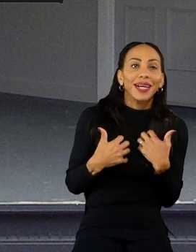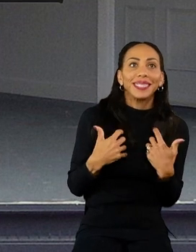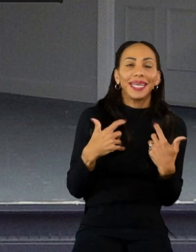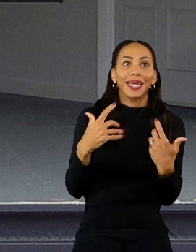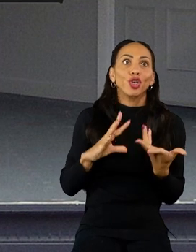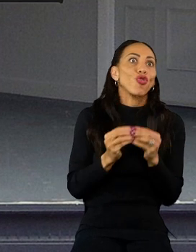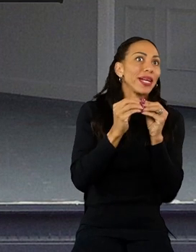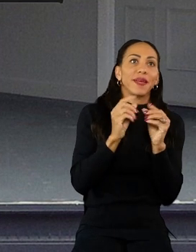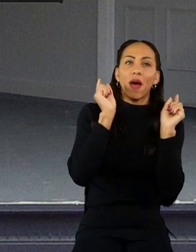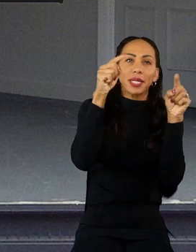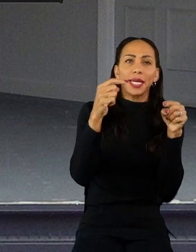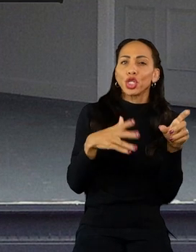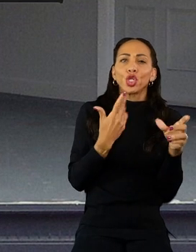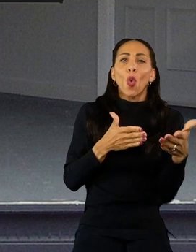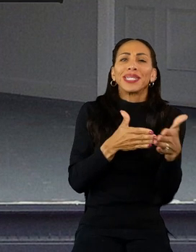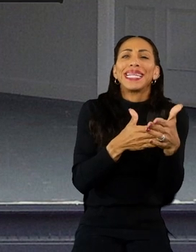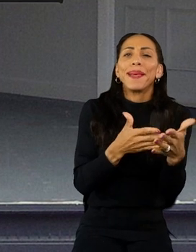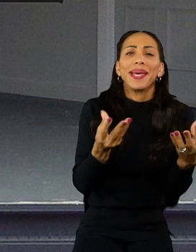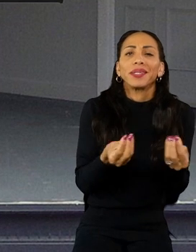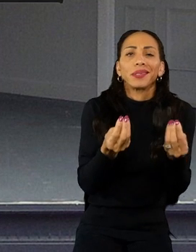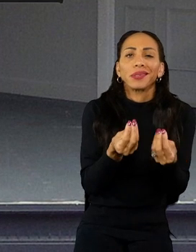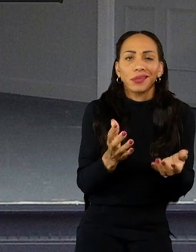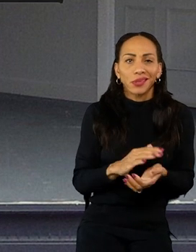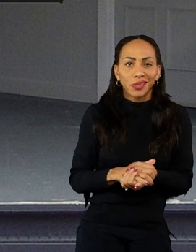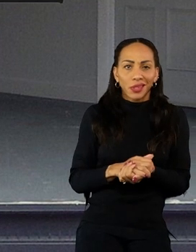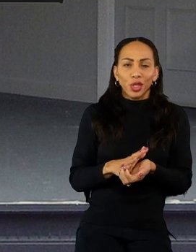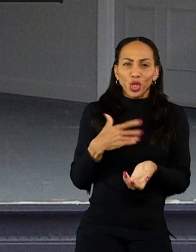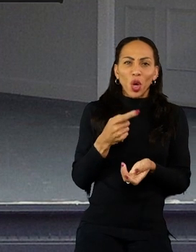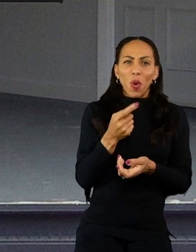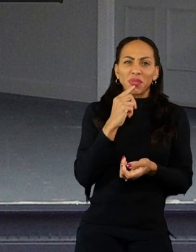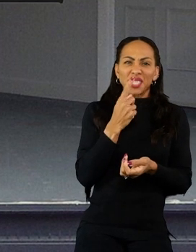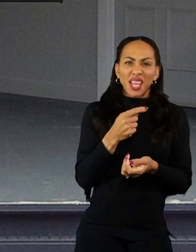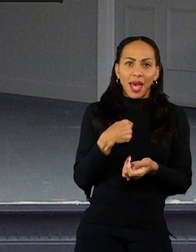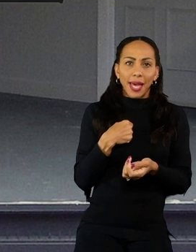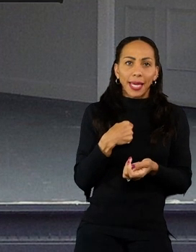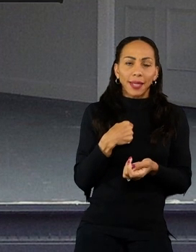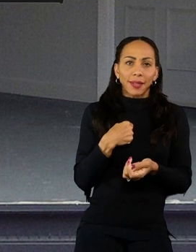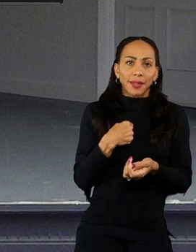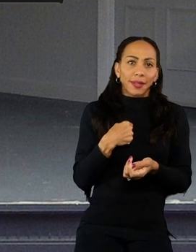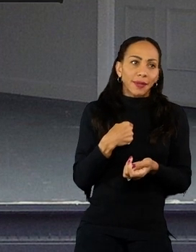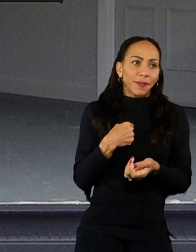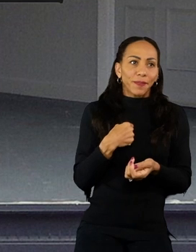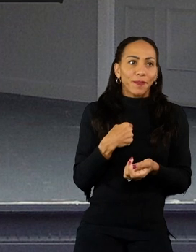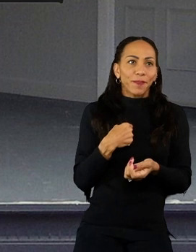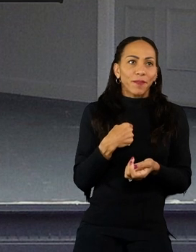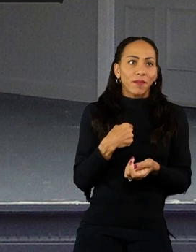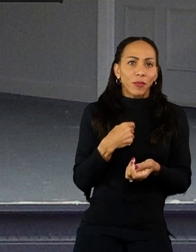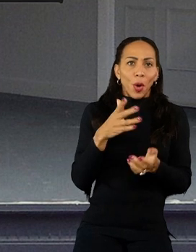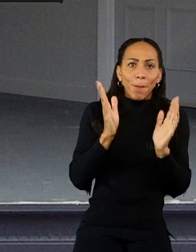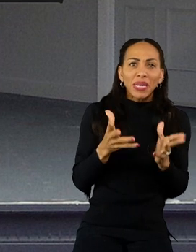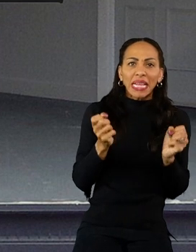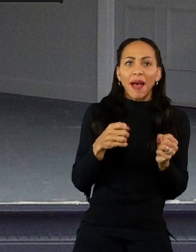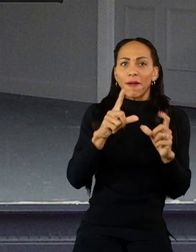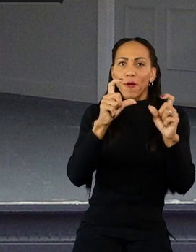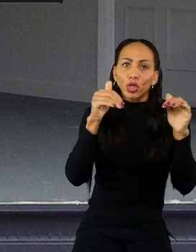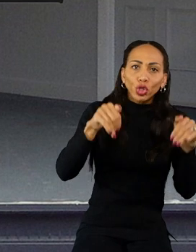what you want to have is really exciting, creative ideas from people. You don't want to limit what they're by saying, you know, someone, you don't want to put somebody off and say, oh, I